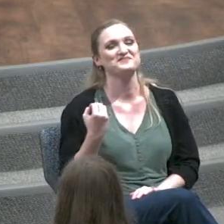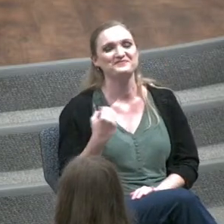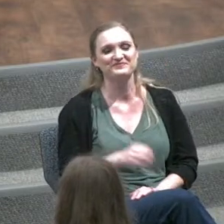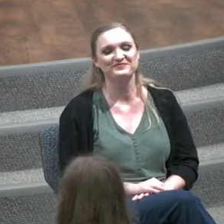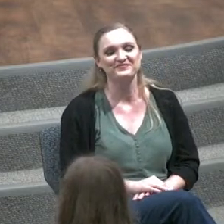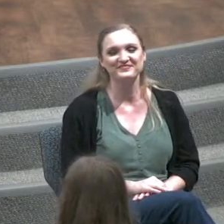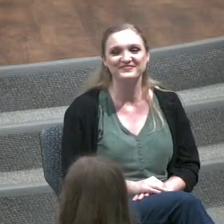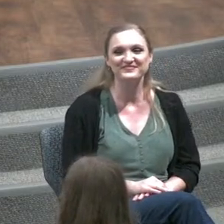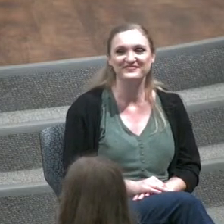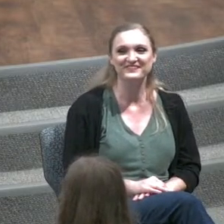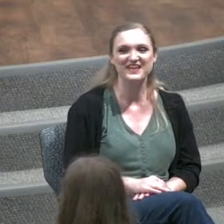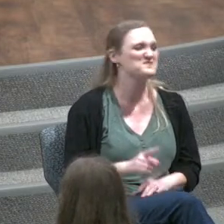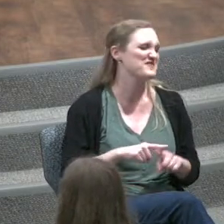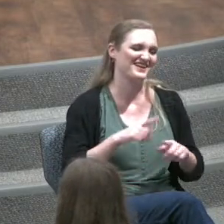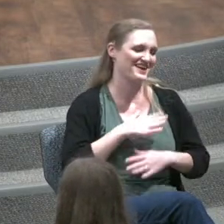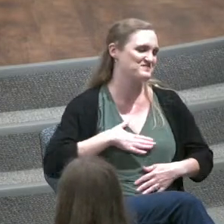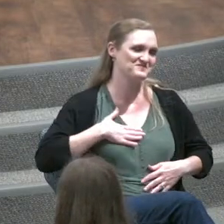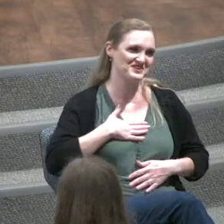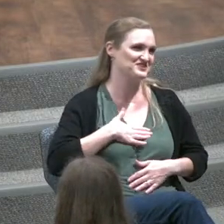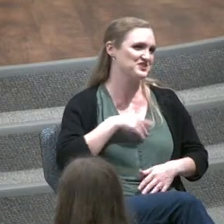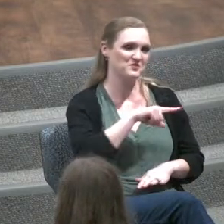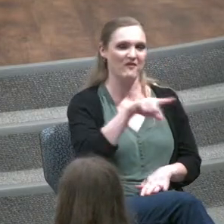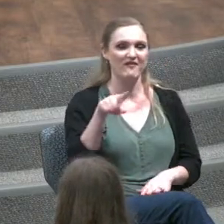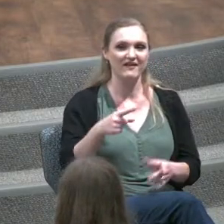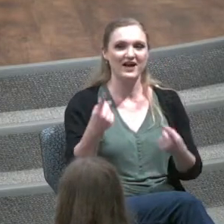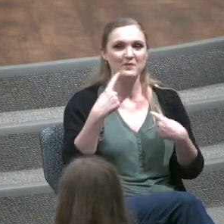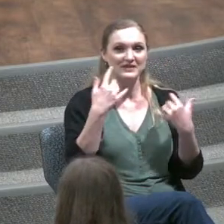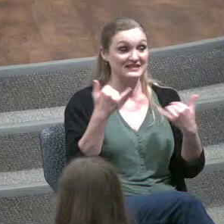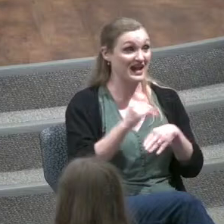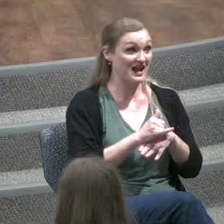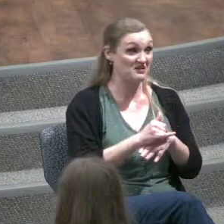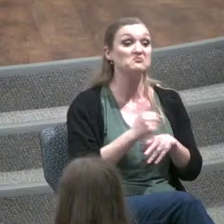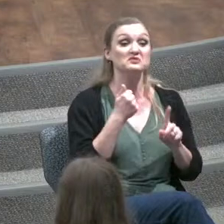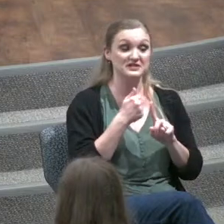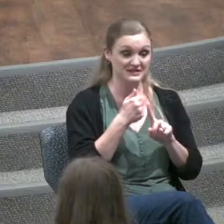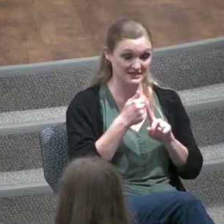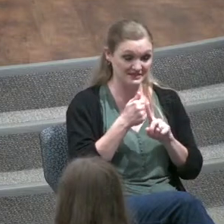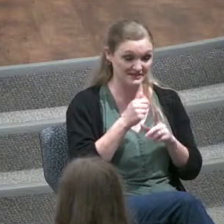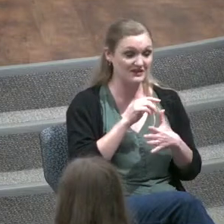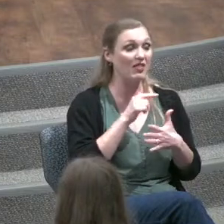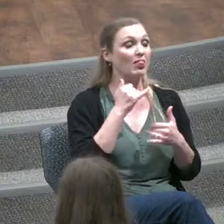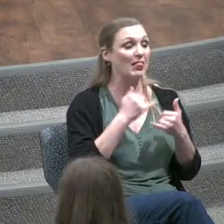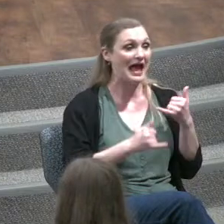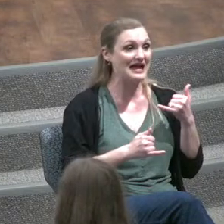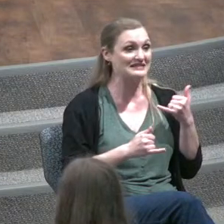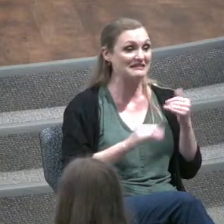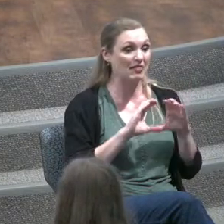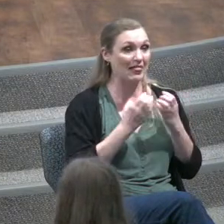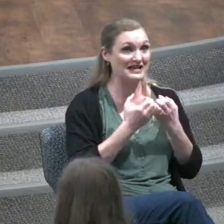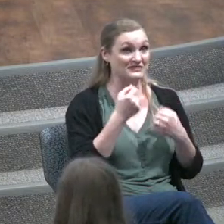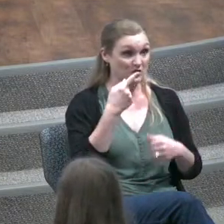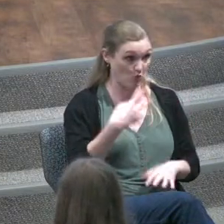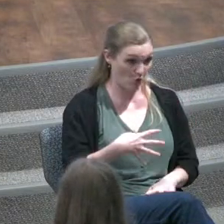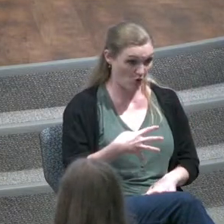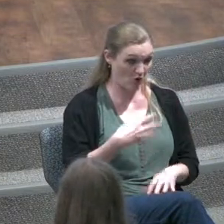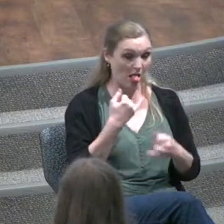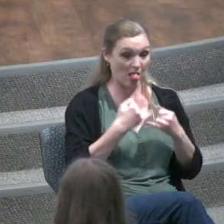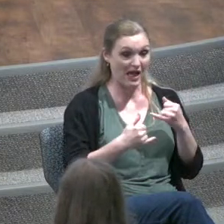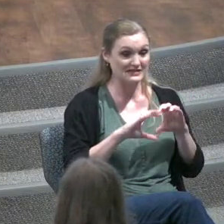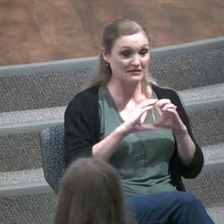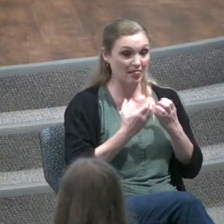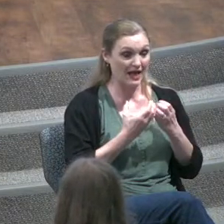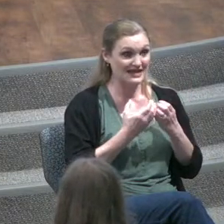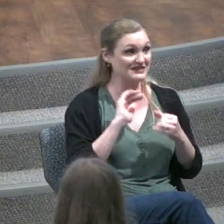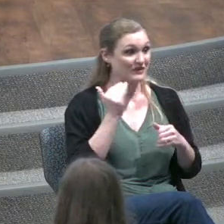but I appreciate you being here tonight. This is the last class of the quarter. This will be the last